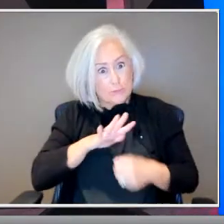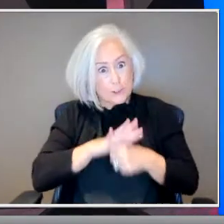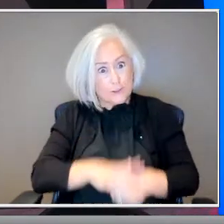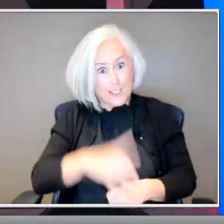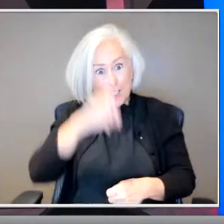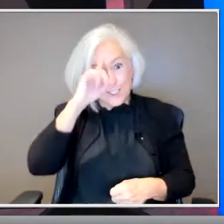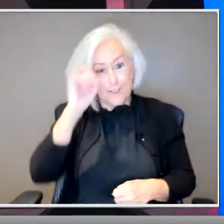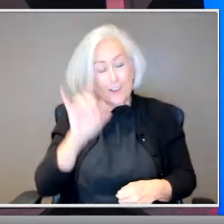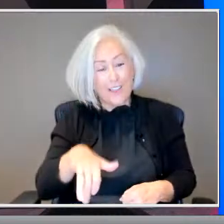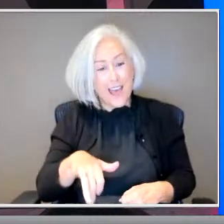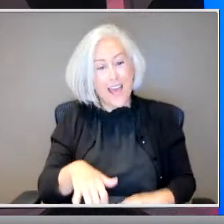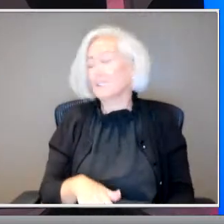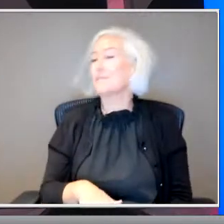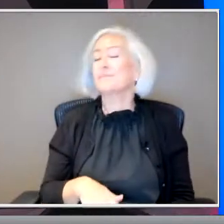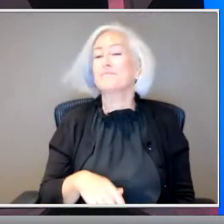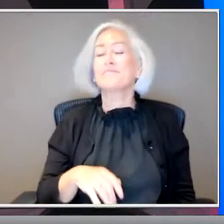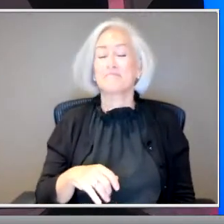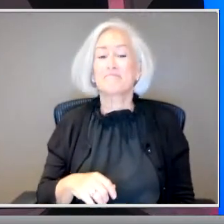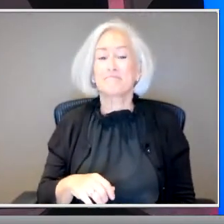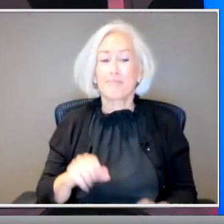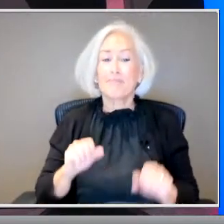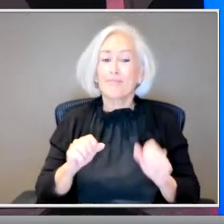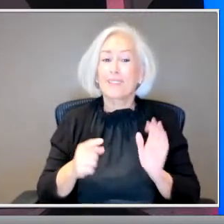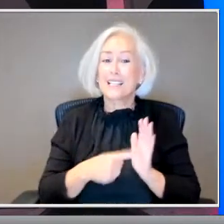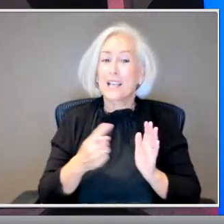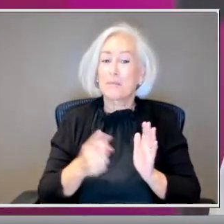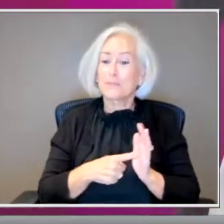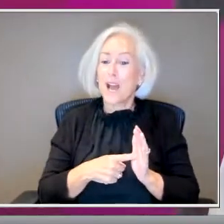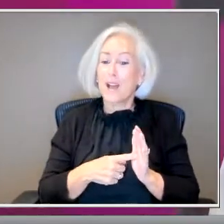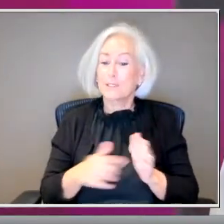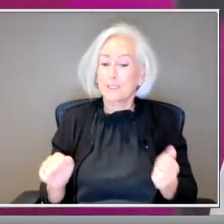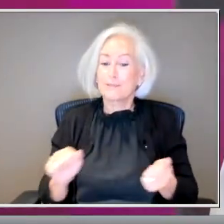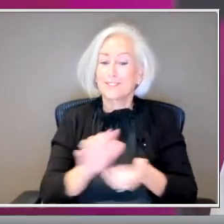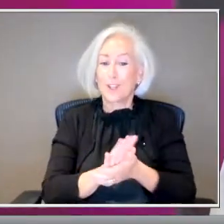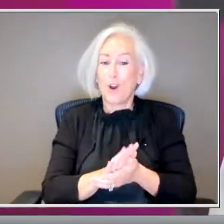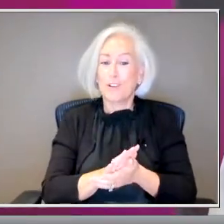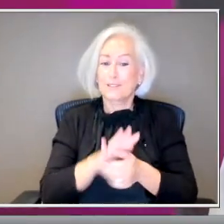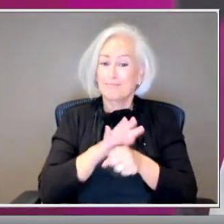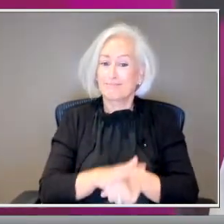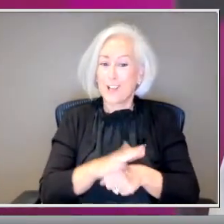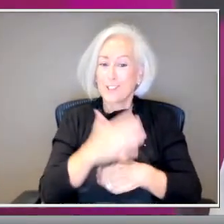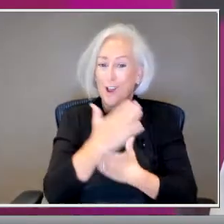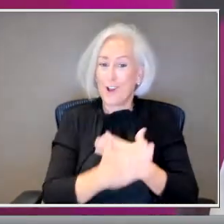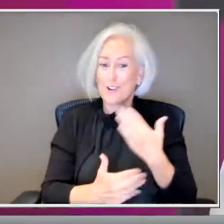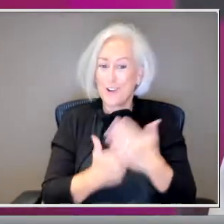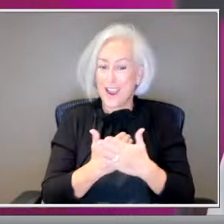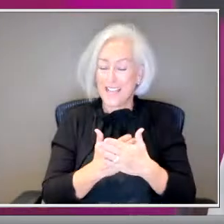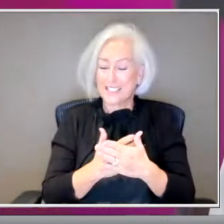It does kind of stress your hand muscles a little bit in certain positions. I remember when I was learning to do these